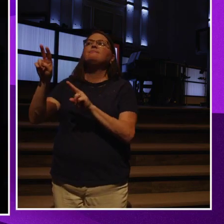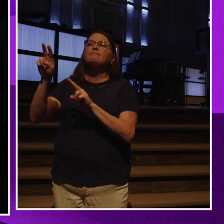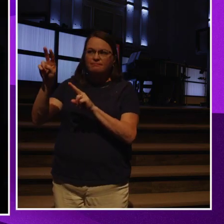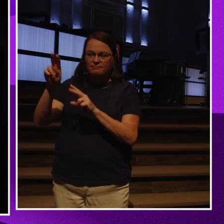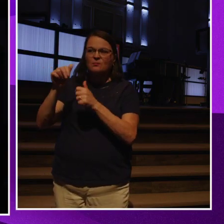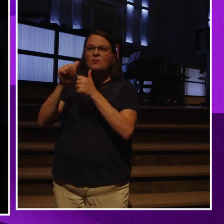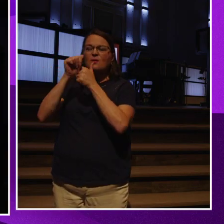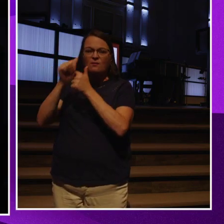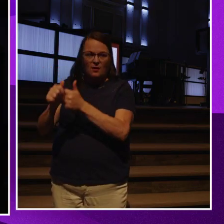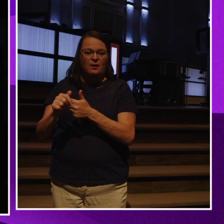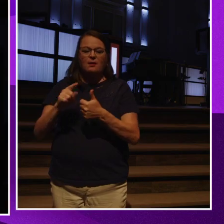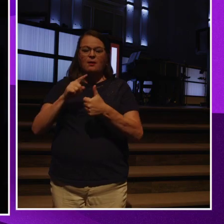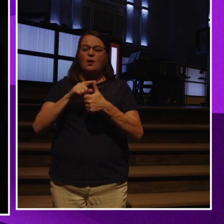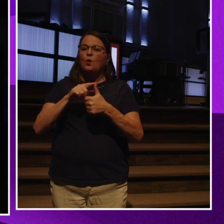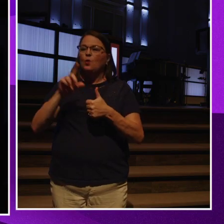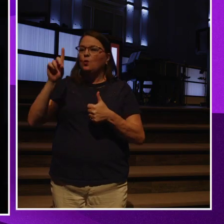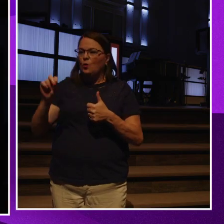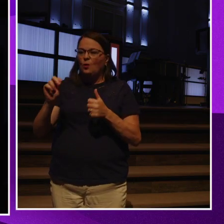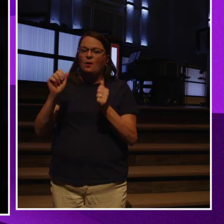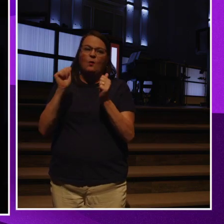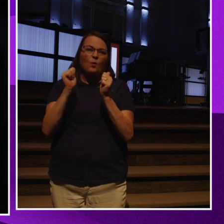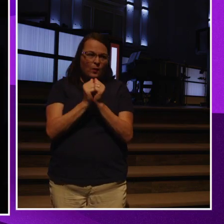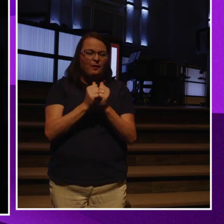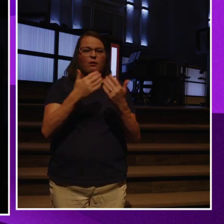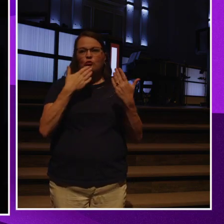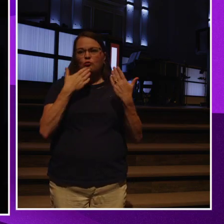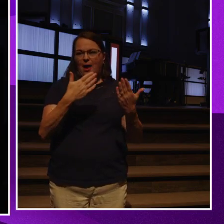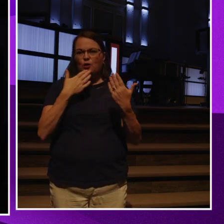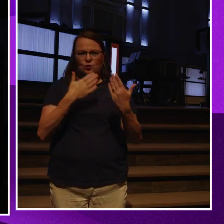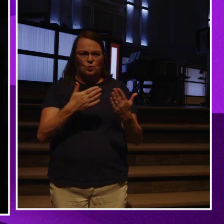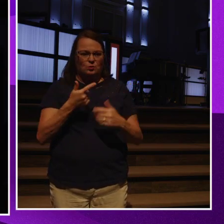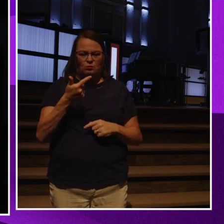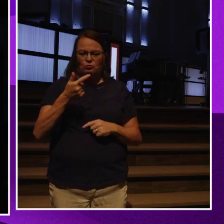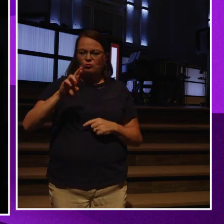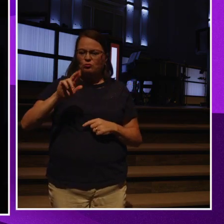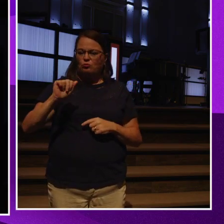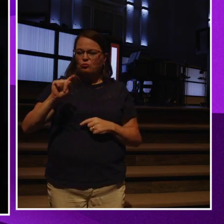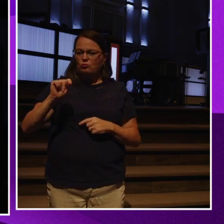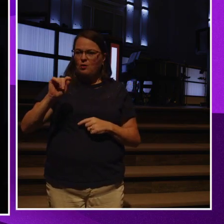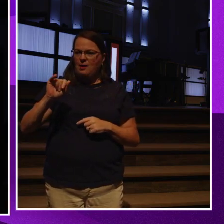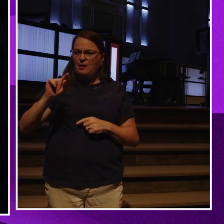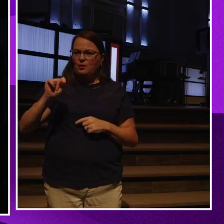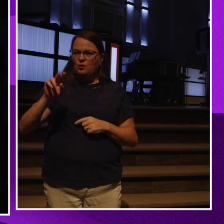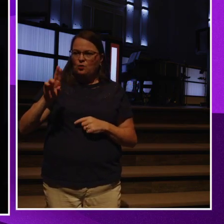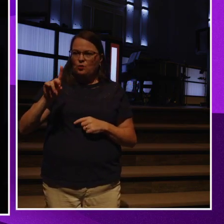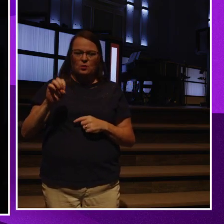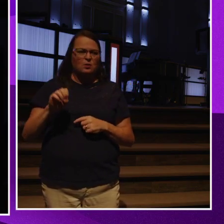do things with gratitude. Well, you say, I don't see gratitude. No, but he says without grumbling.